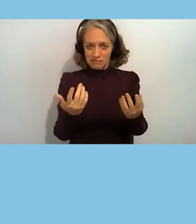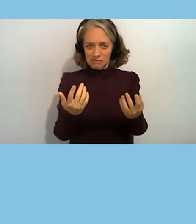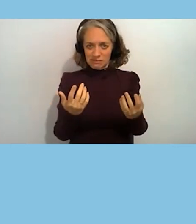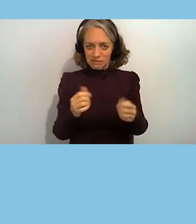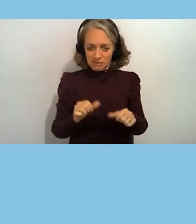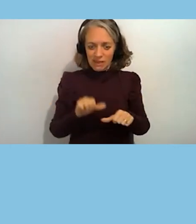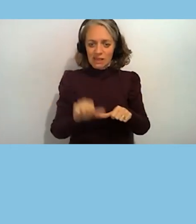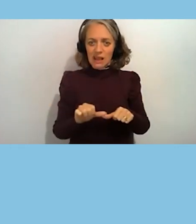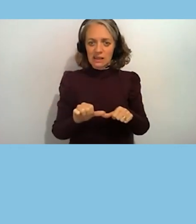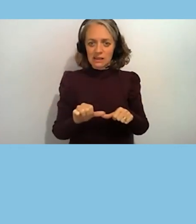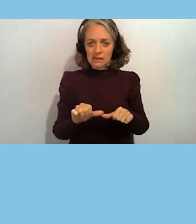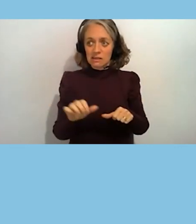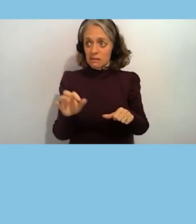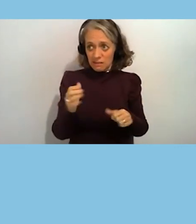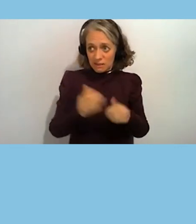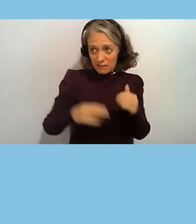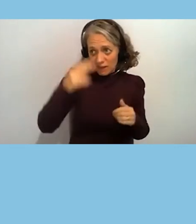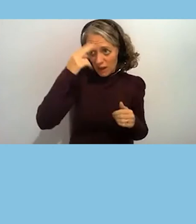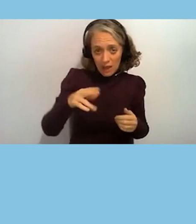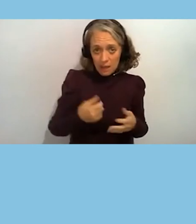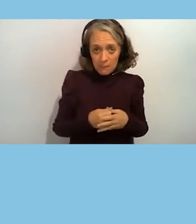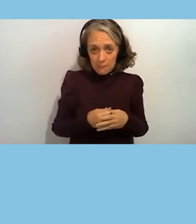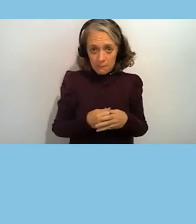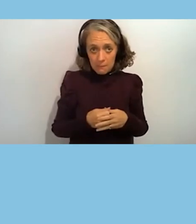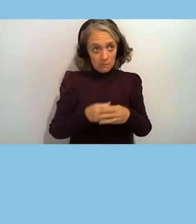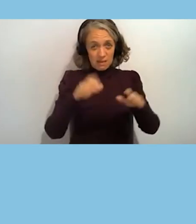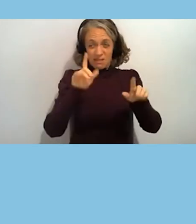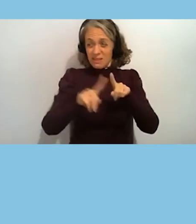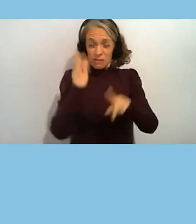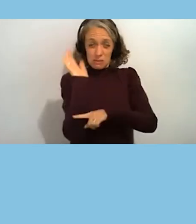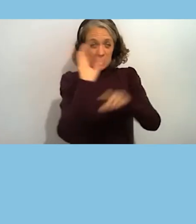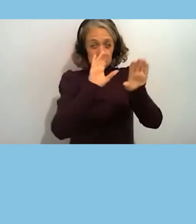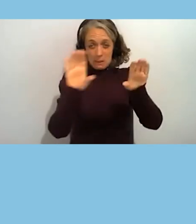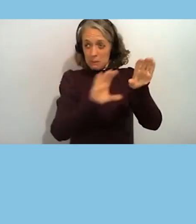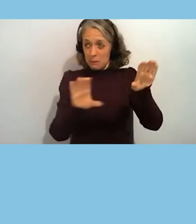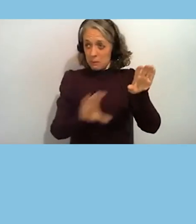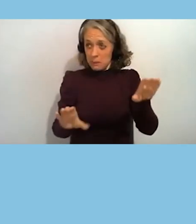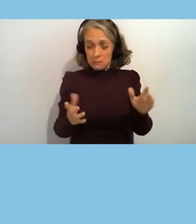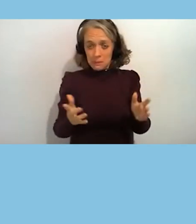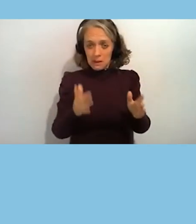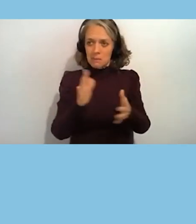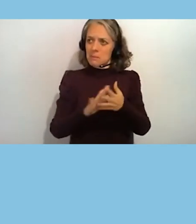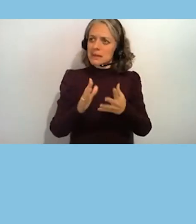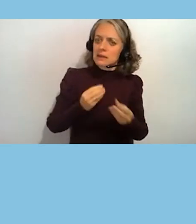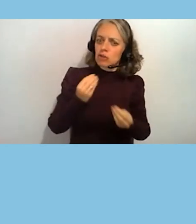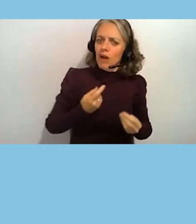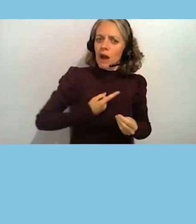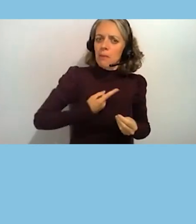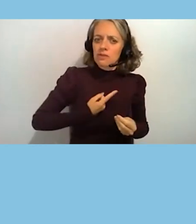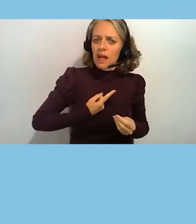by no one ever speaking their names, even in a multi-speaker event. The new describe yourself access